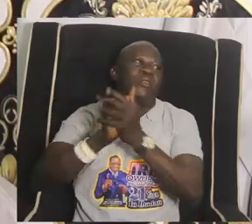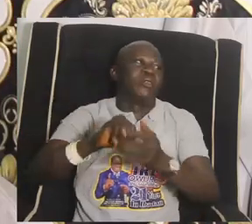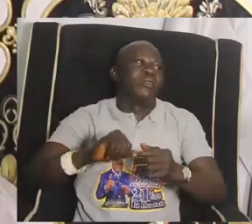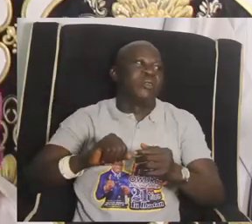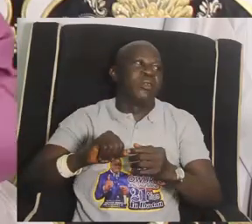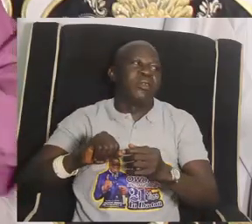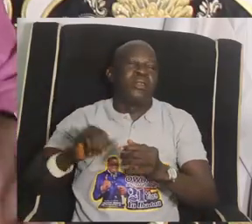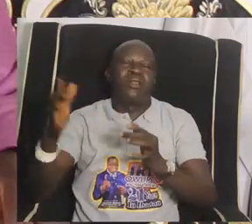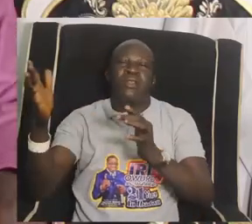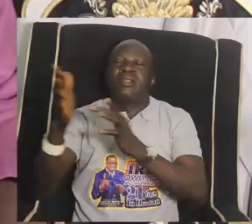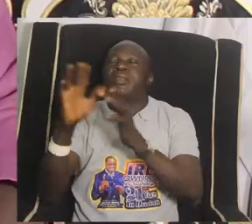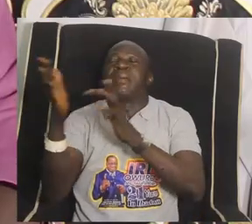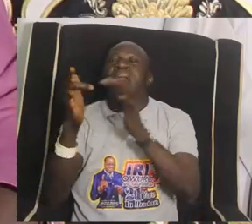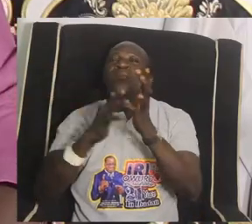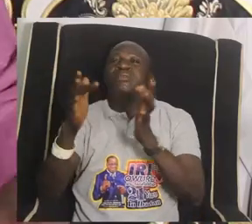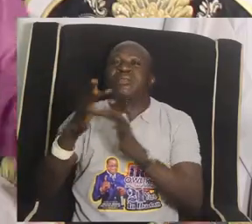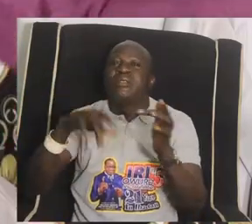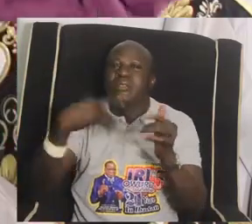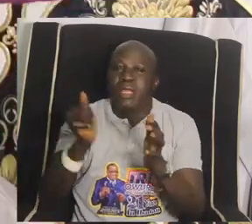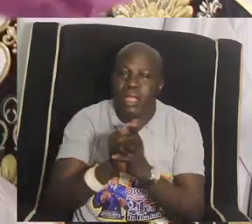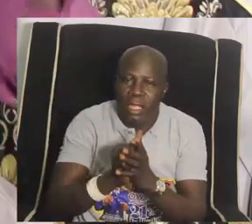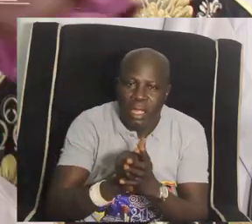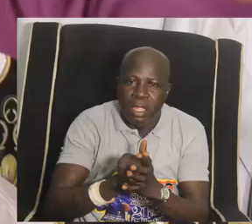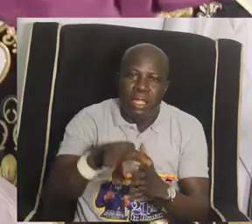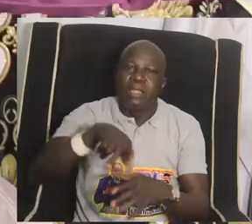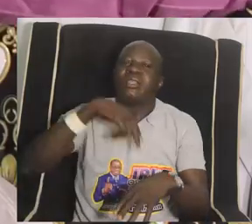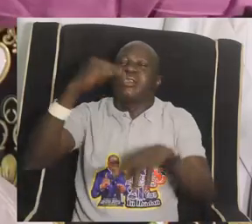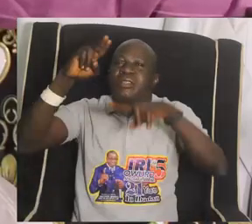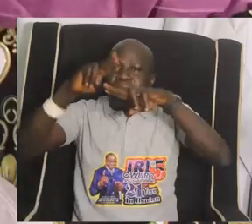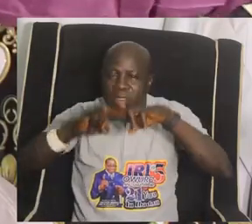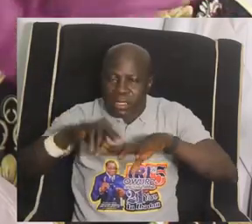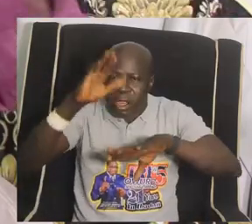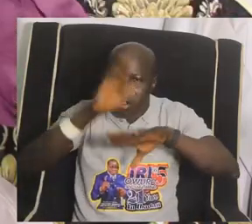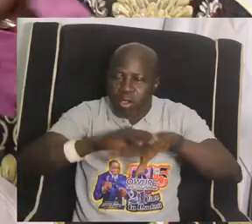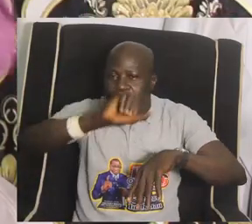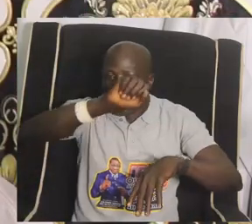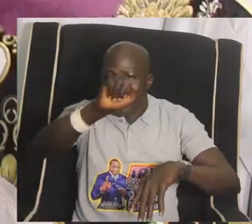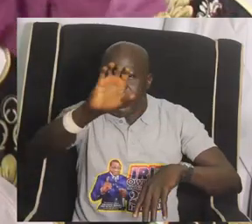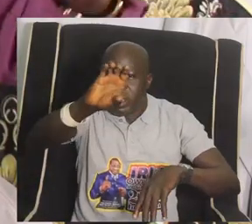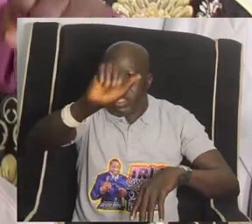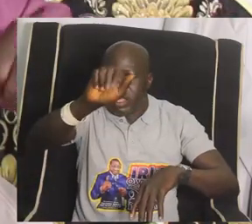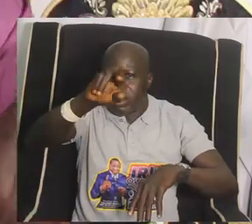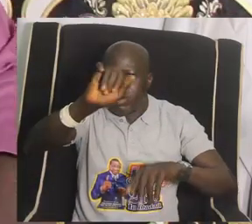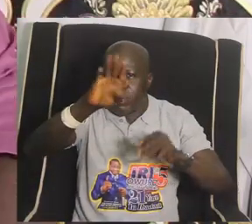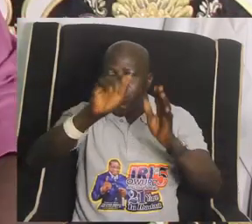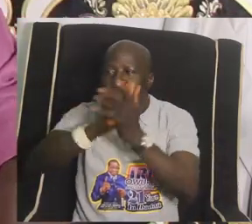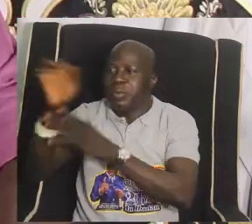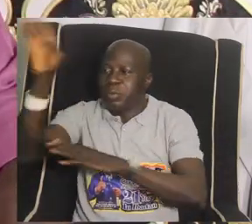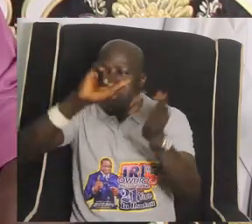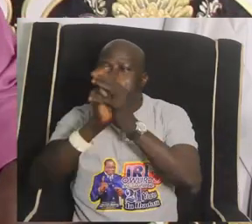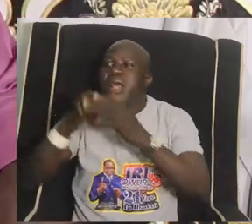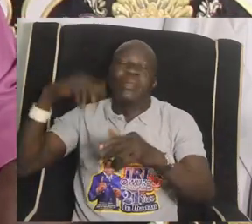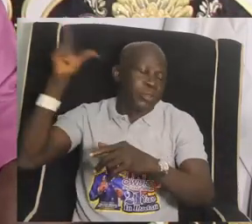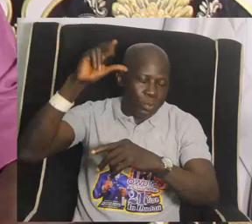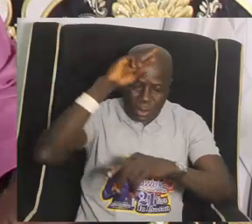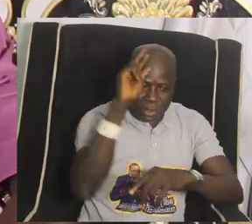authority. Bibeli wi pe. The Bible says. Ojo ko lori awon kerubi. He sits on the kerubi. Ki aye ko tagbon. Let the air tremble. Egbo